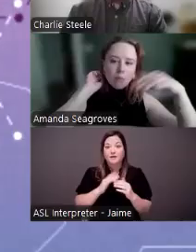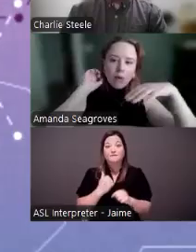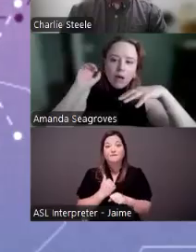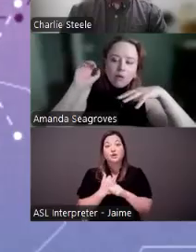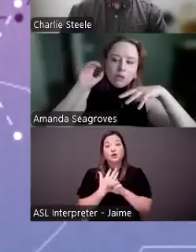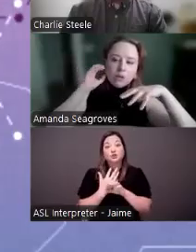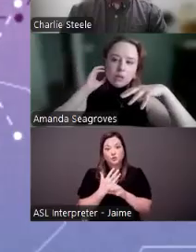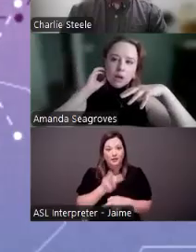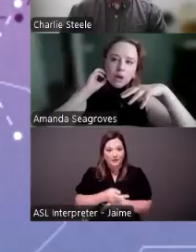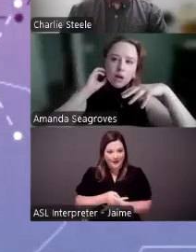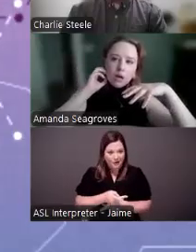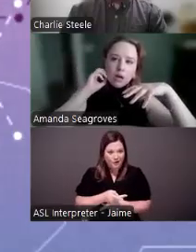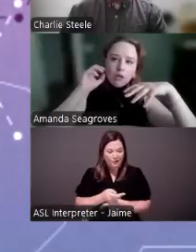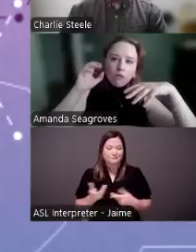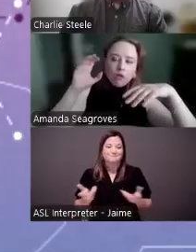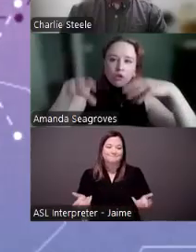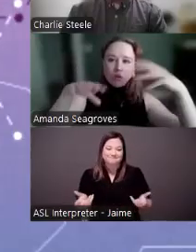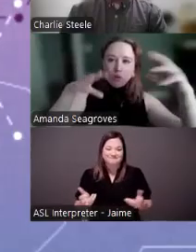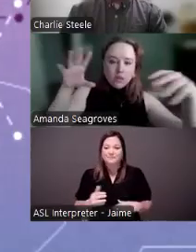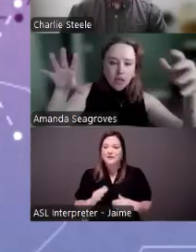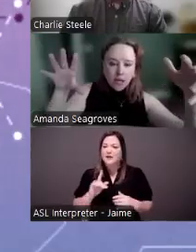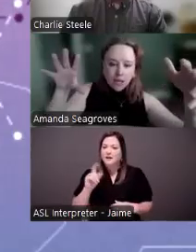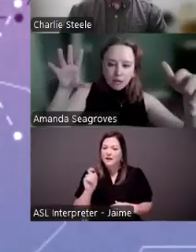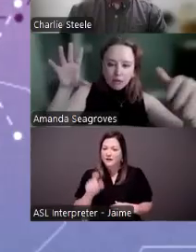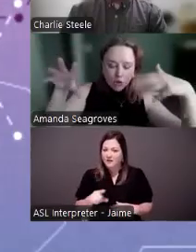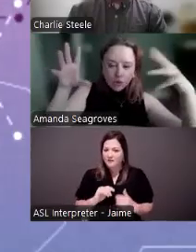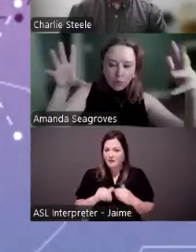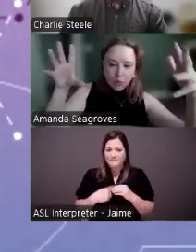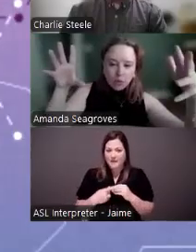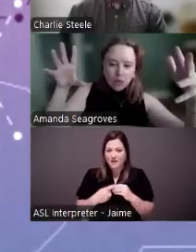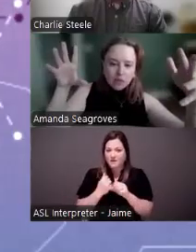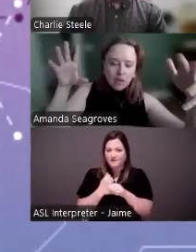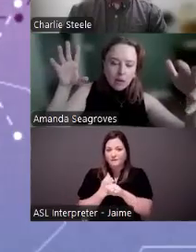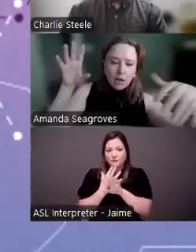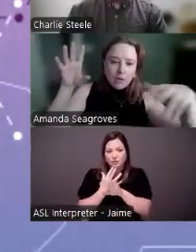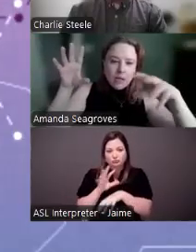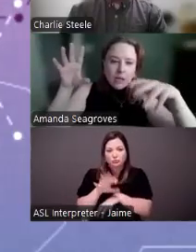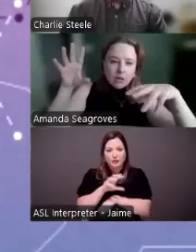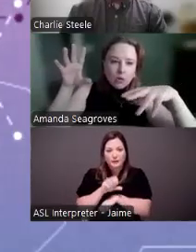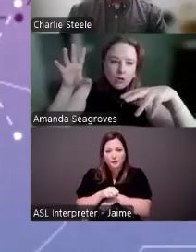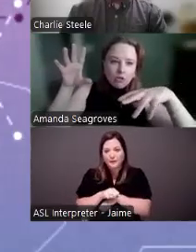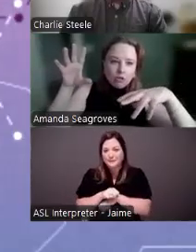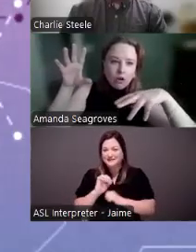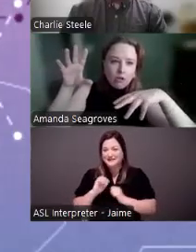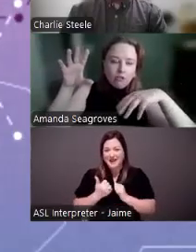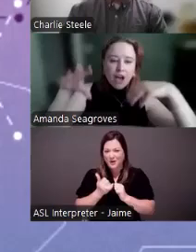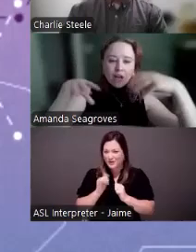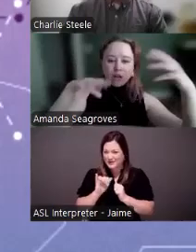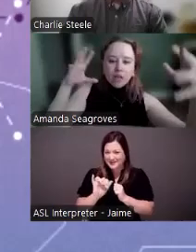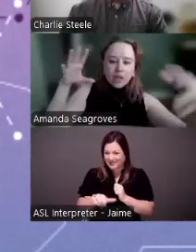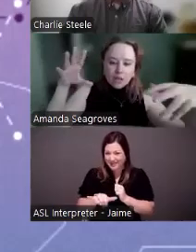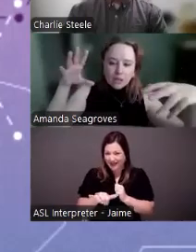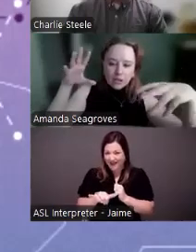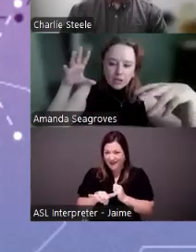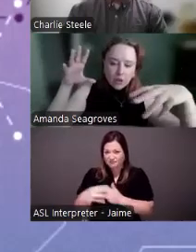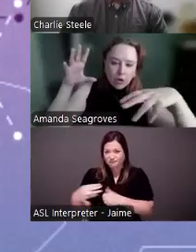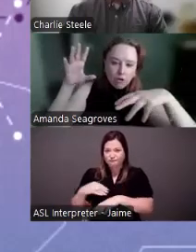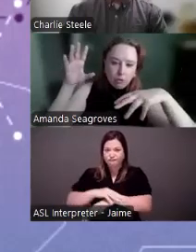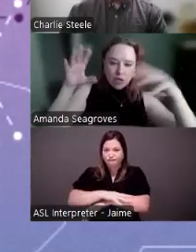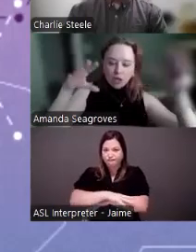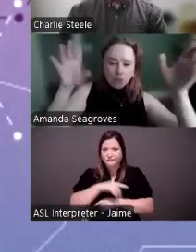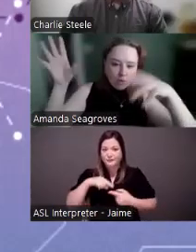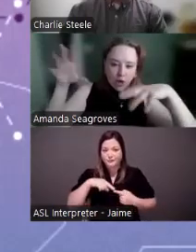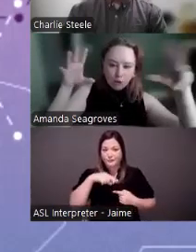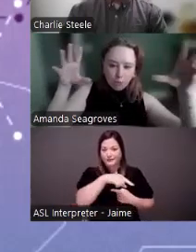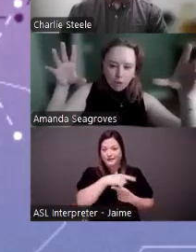so how does the virtual setting and virtual appointments, how is that sort of factoring into this sort